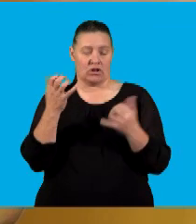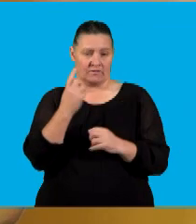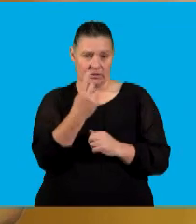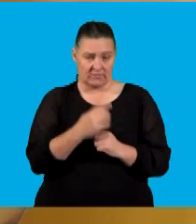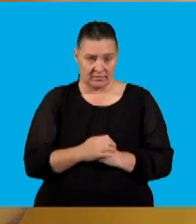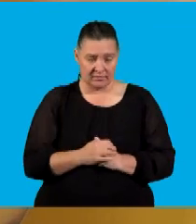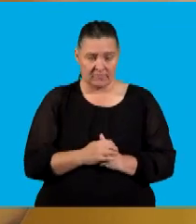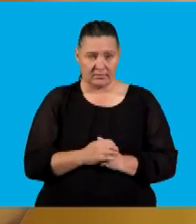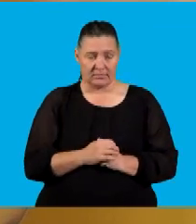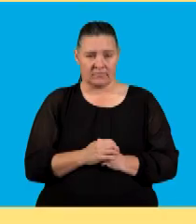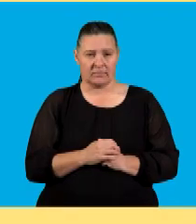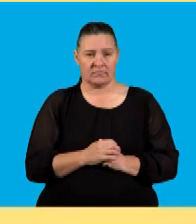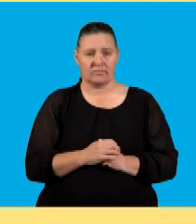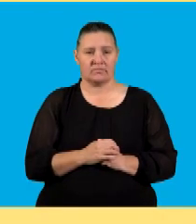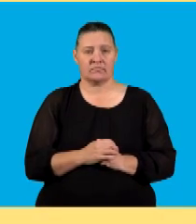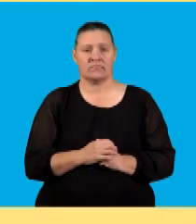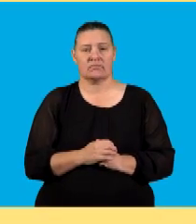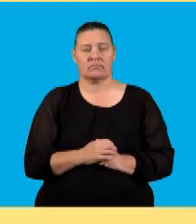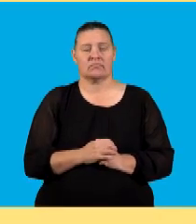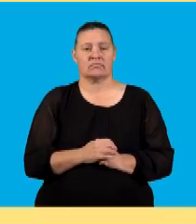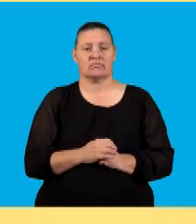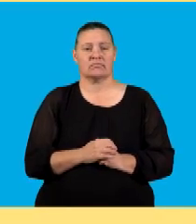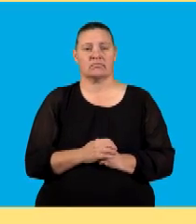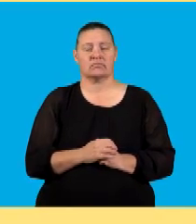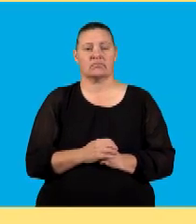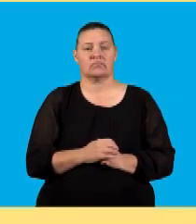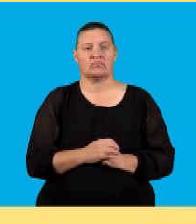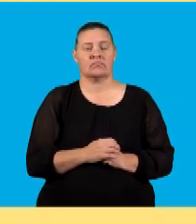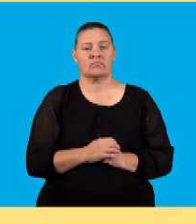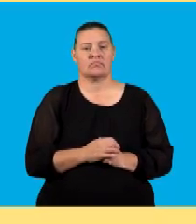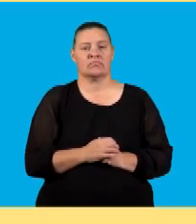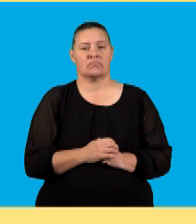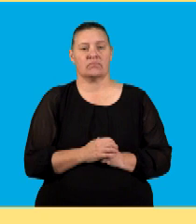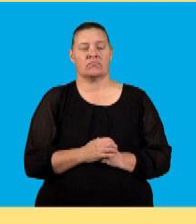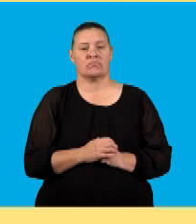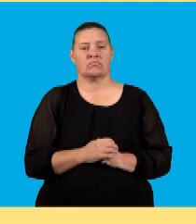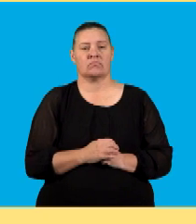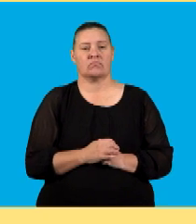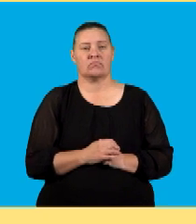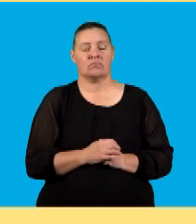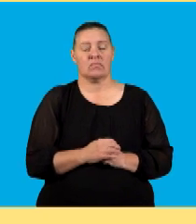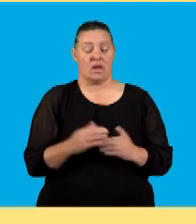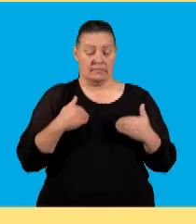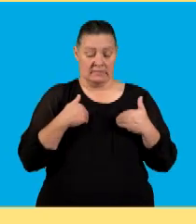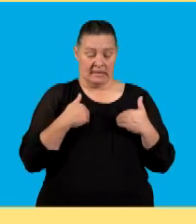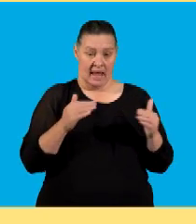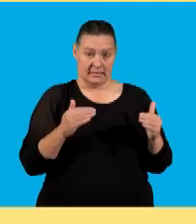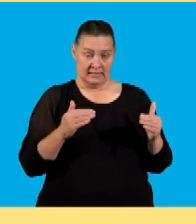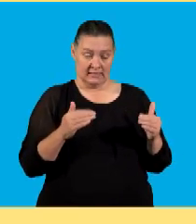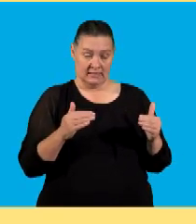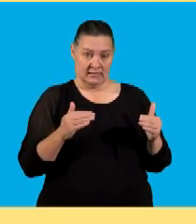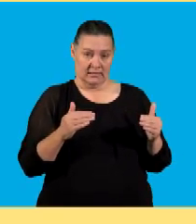calculations. Here is the calculation. It says, at the